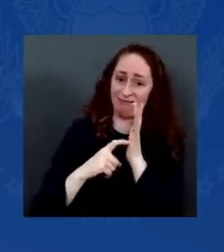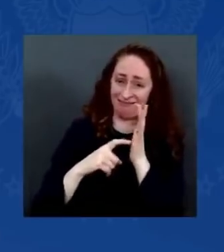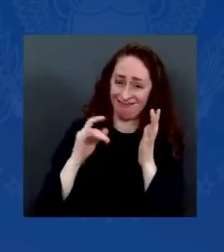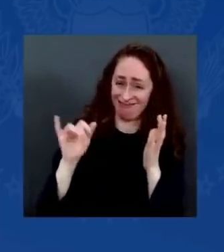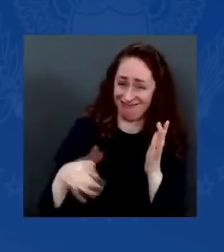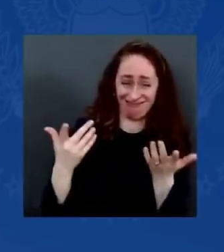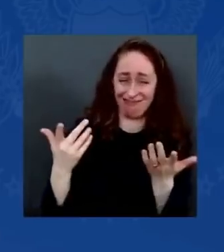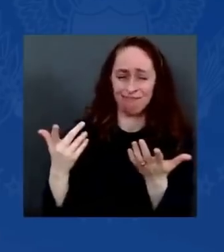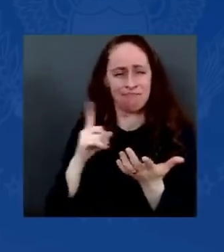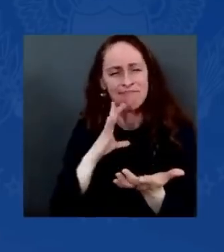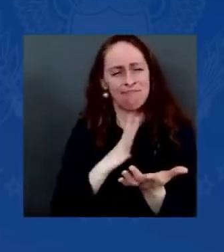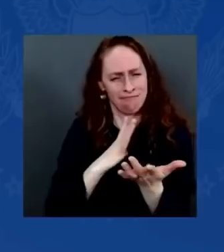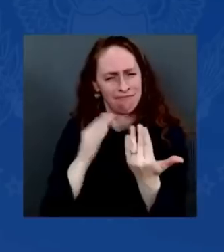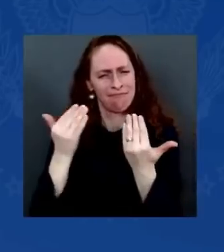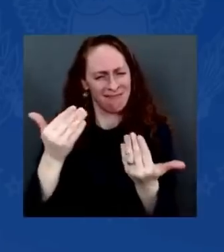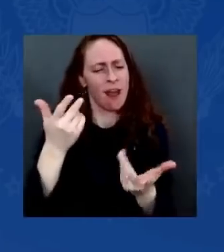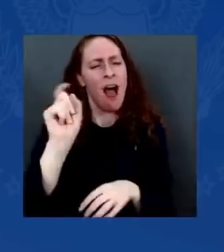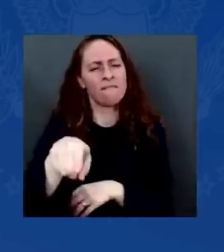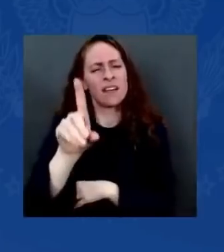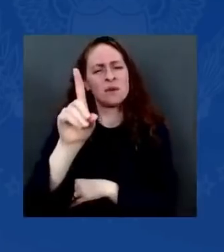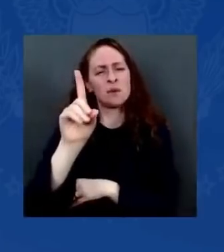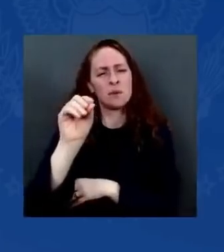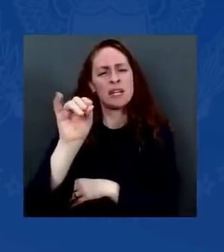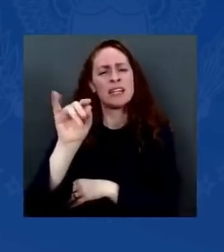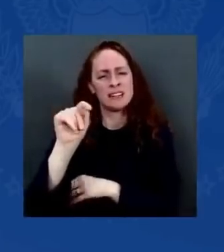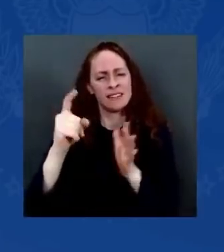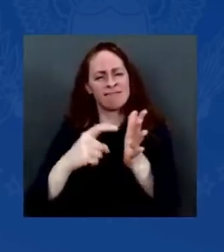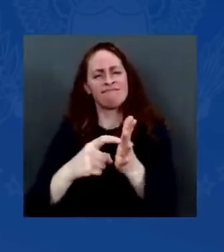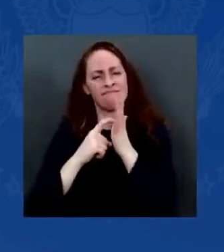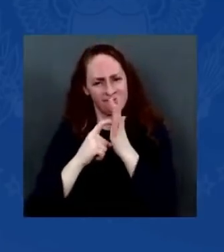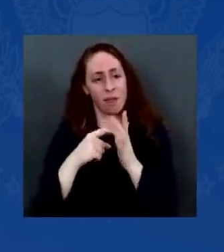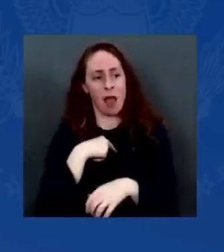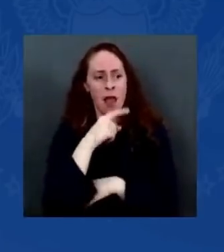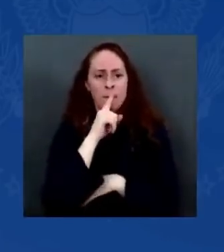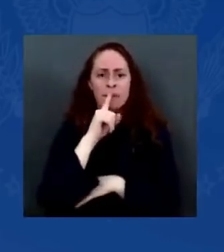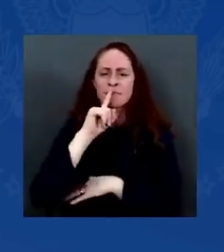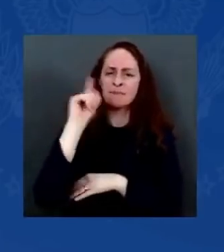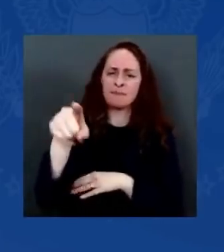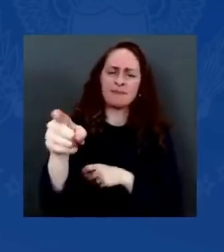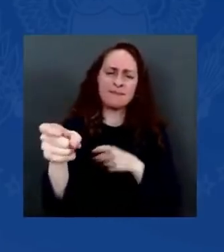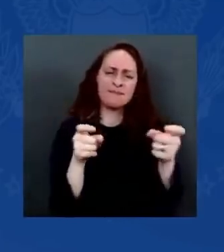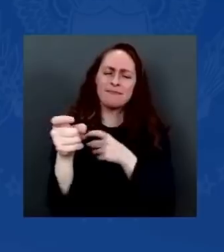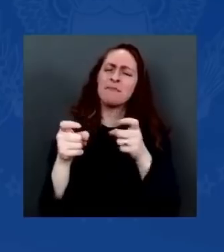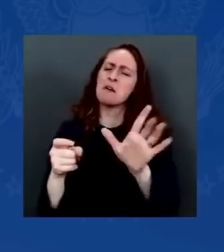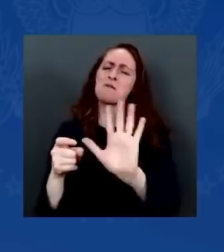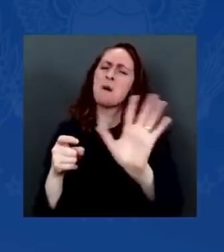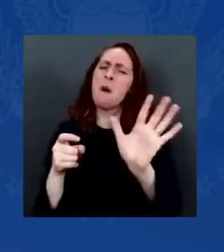in place not to control your life, but to save your life and the lives of others.